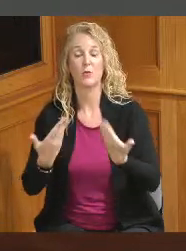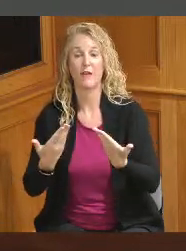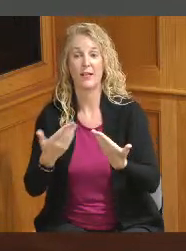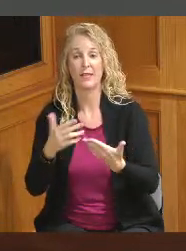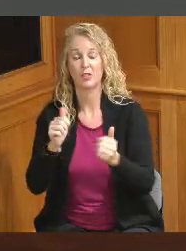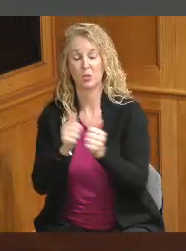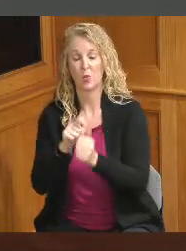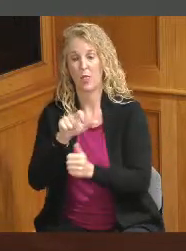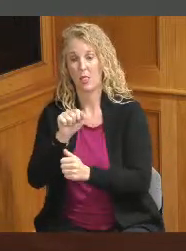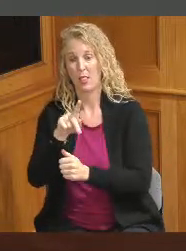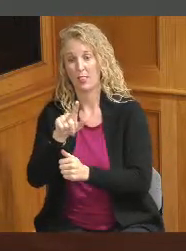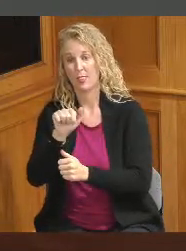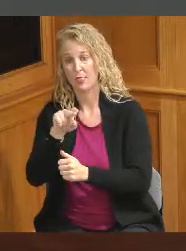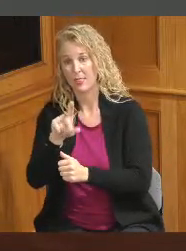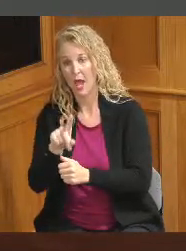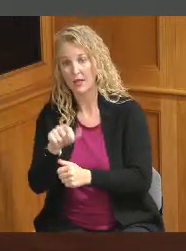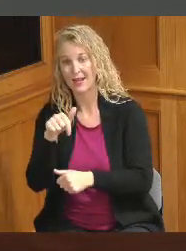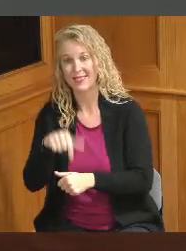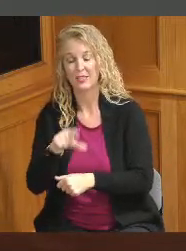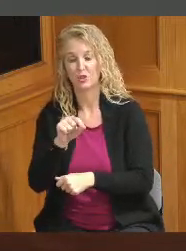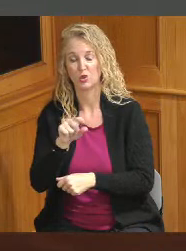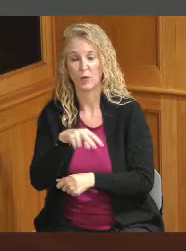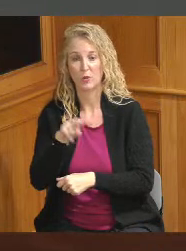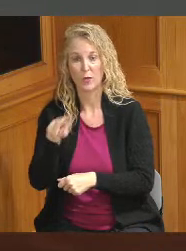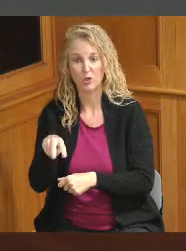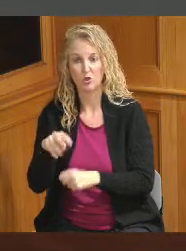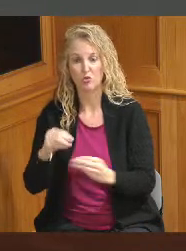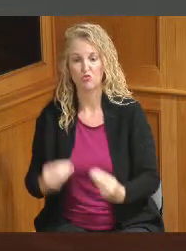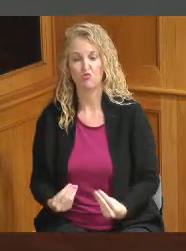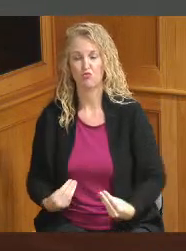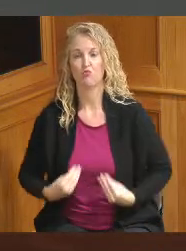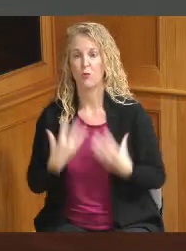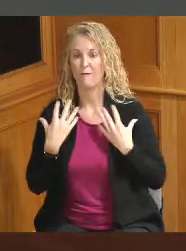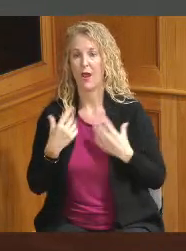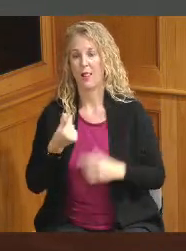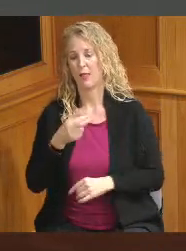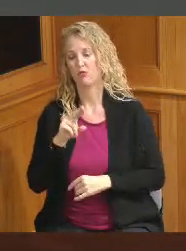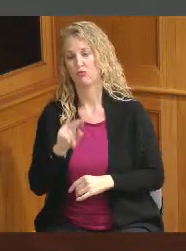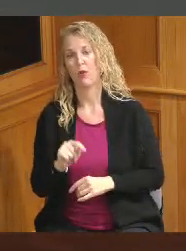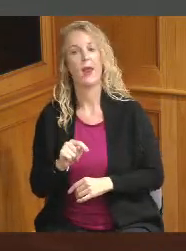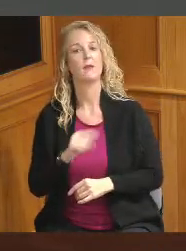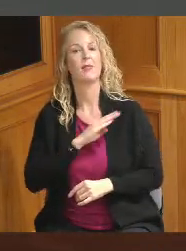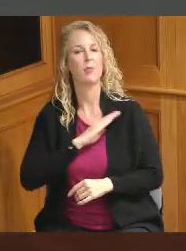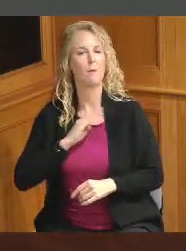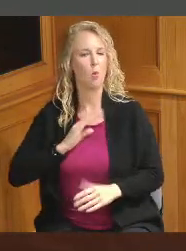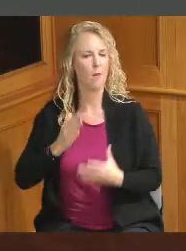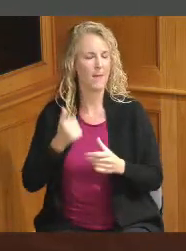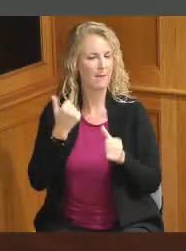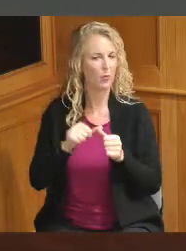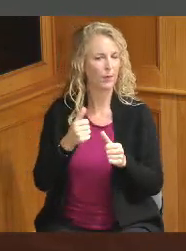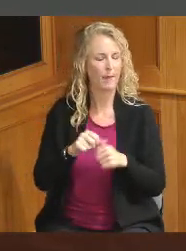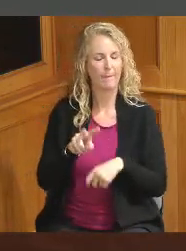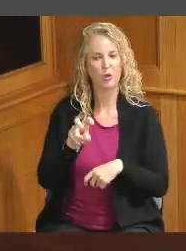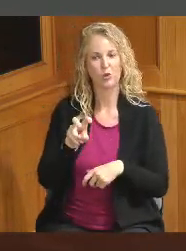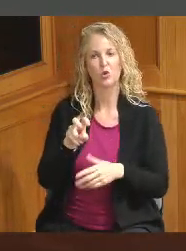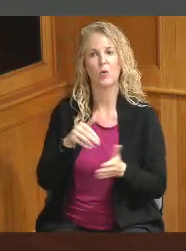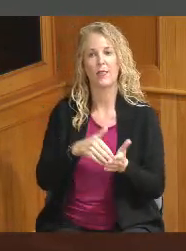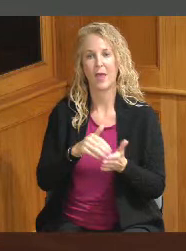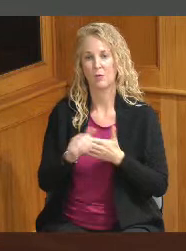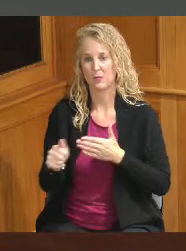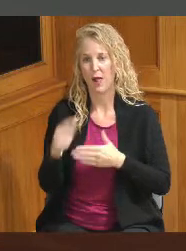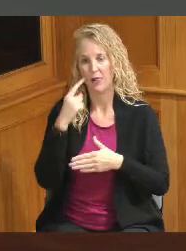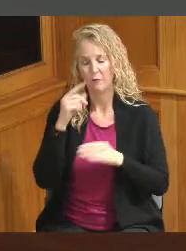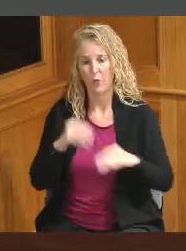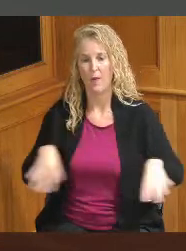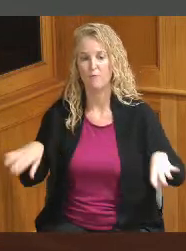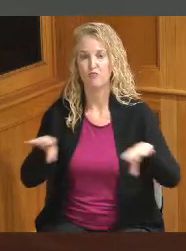Lachlan. This is the 2022 revitalization grant. This, as the board might remember, was a $200,000 grant for property